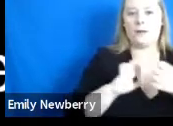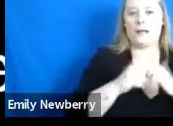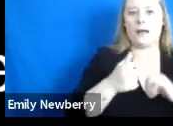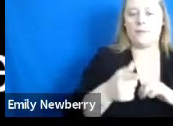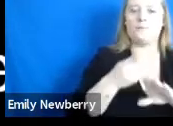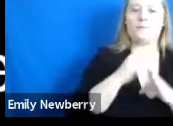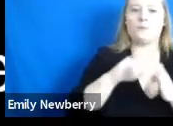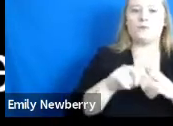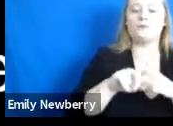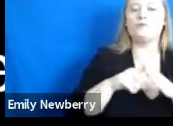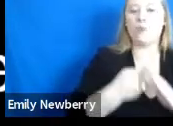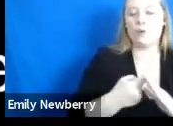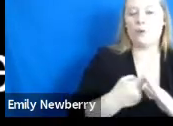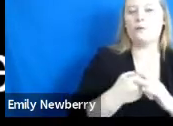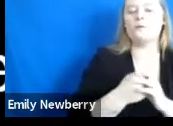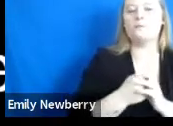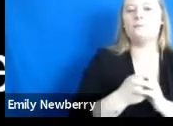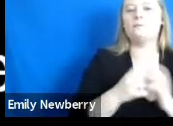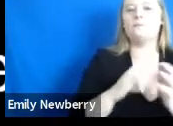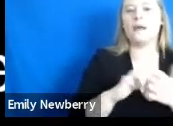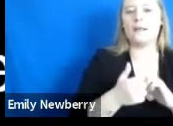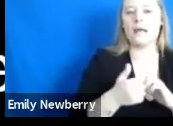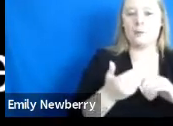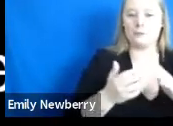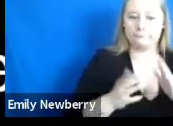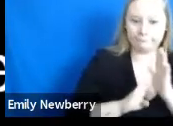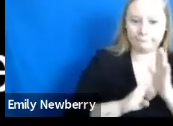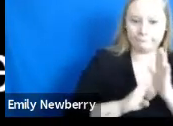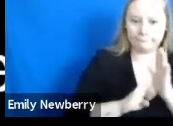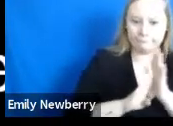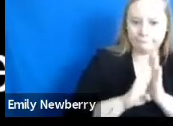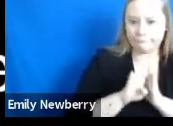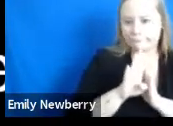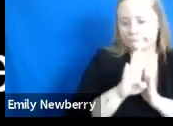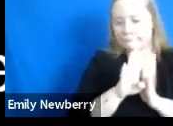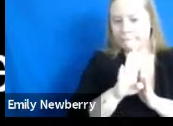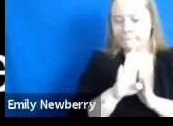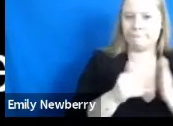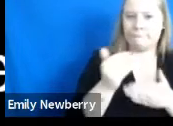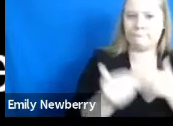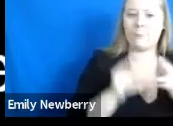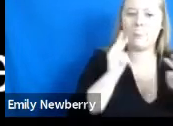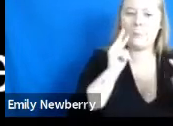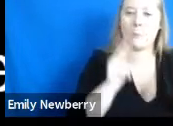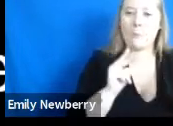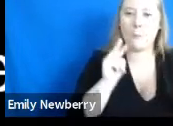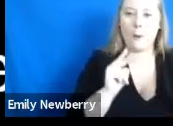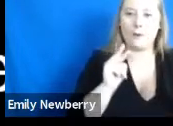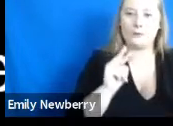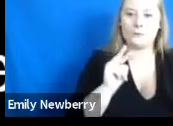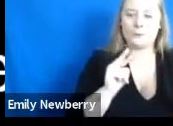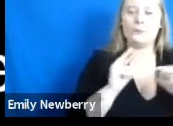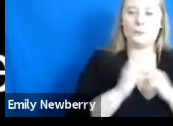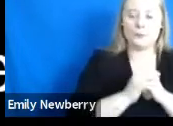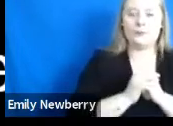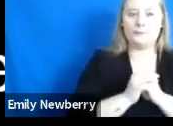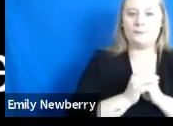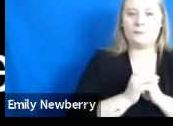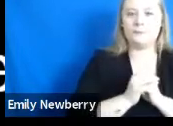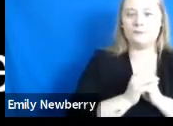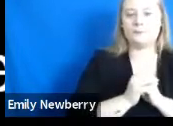and how it evolved into a long-term monitoring project.